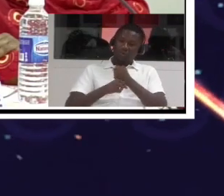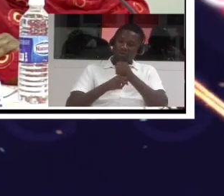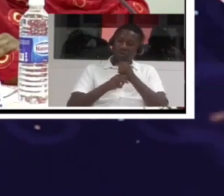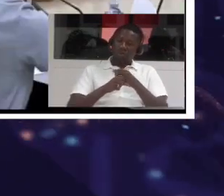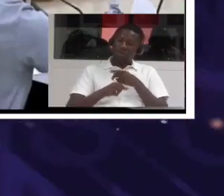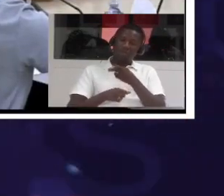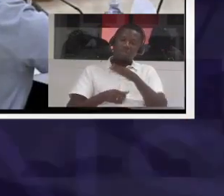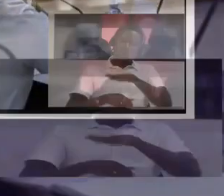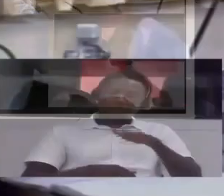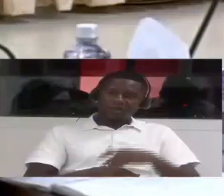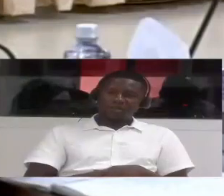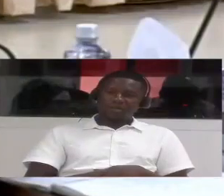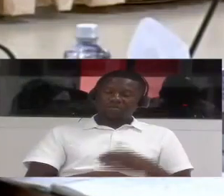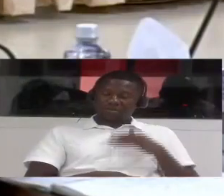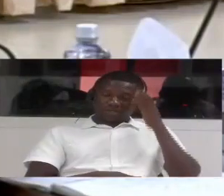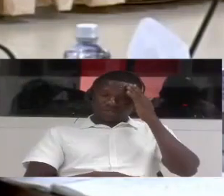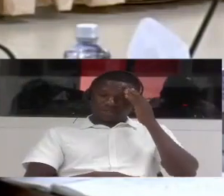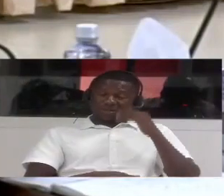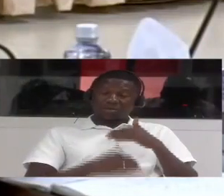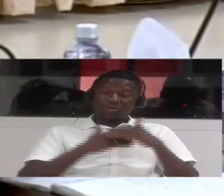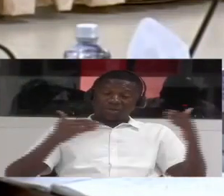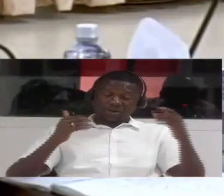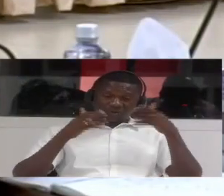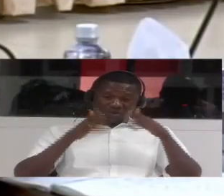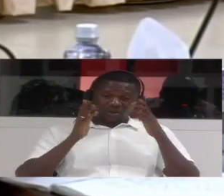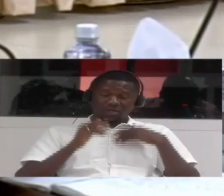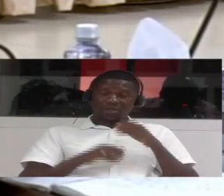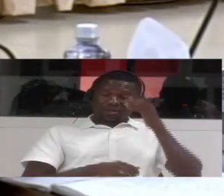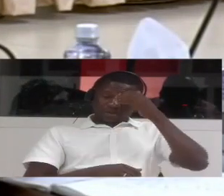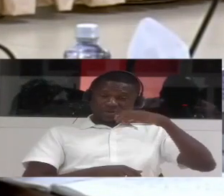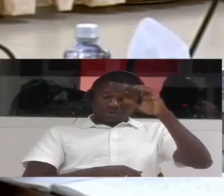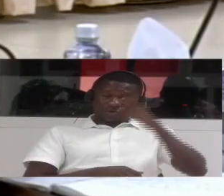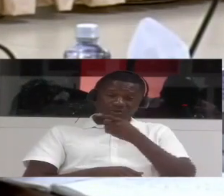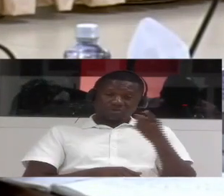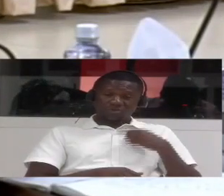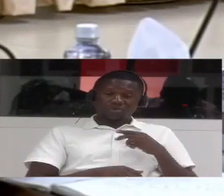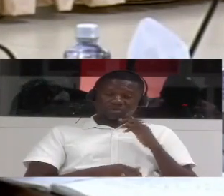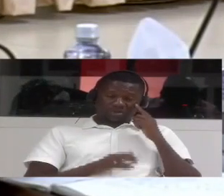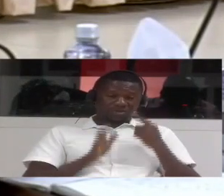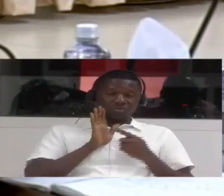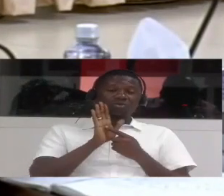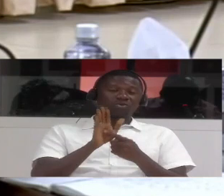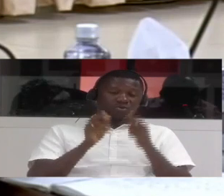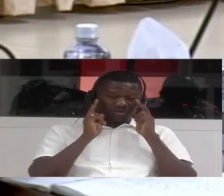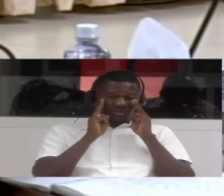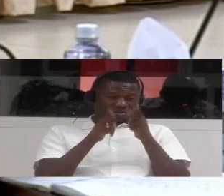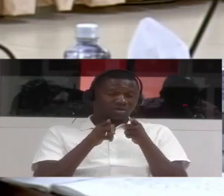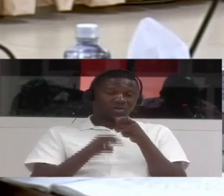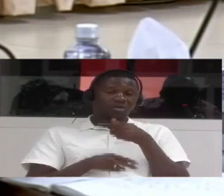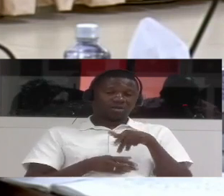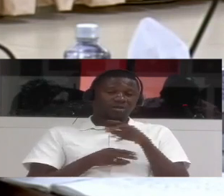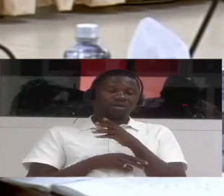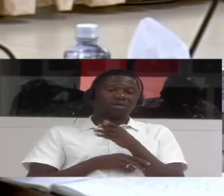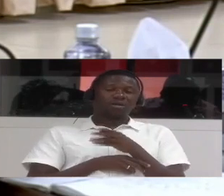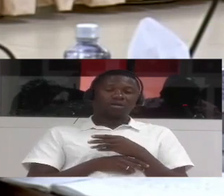I think in a broader perspective, the commission should particularly look into that. And then when coming back to the